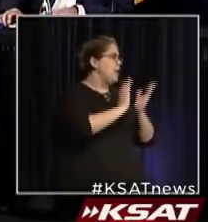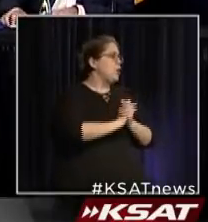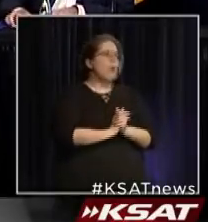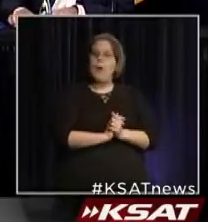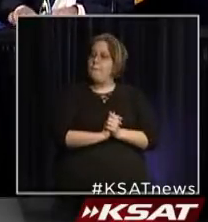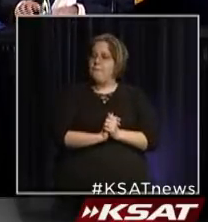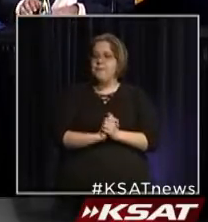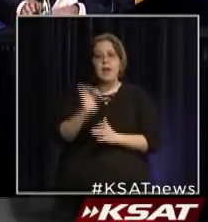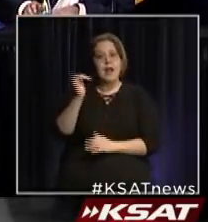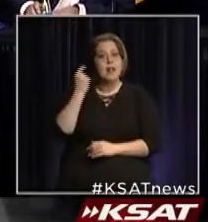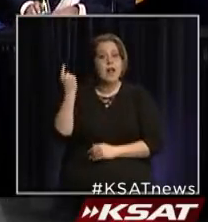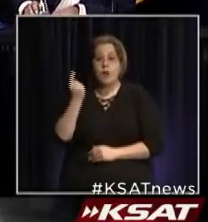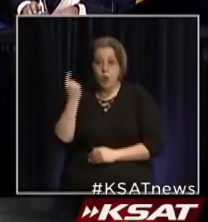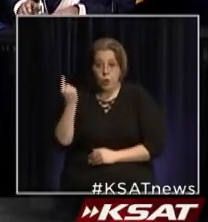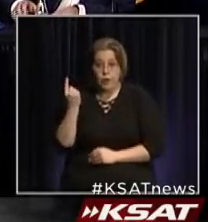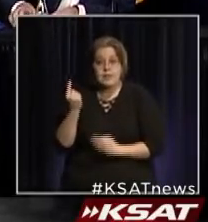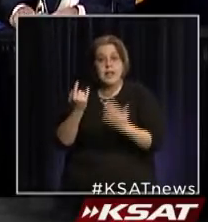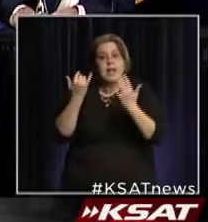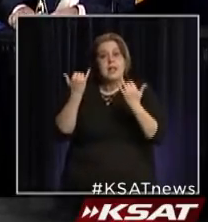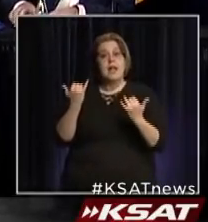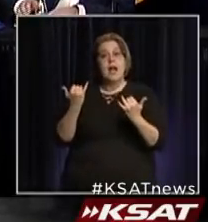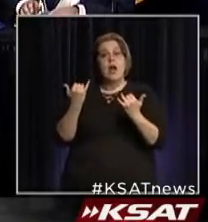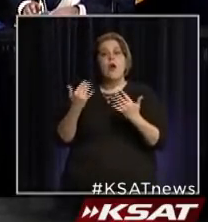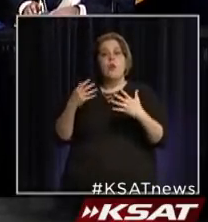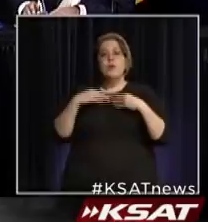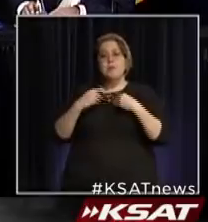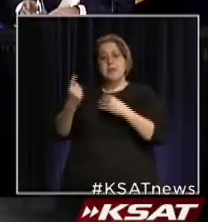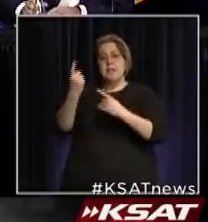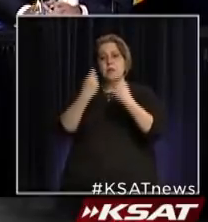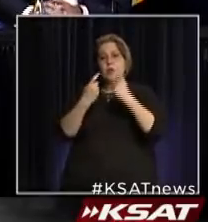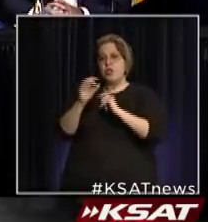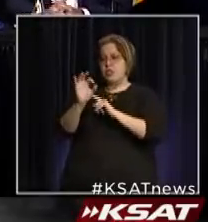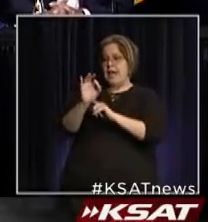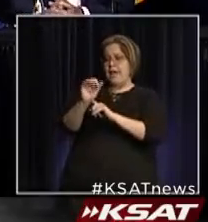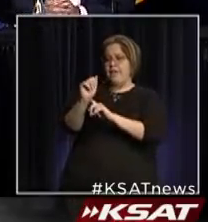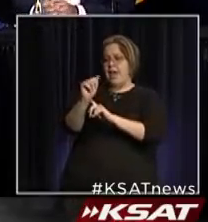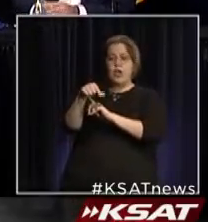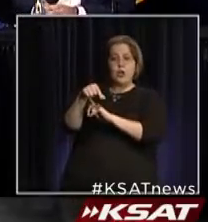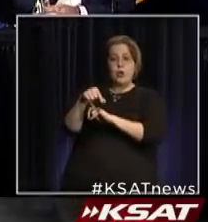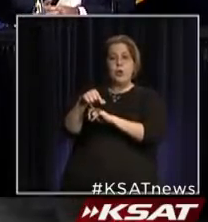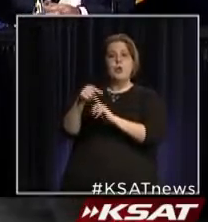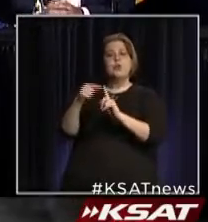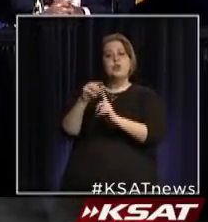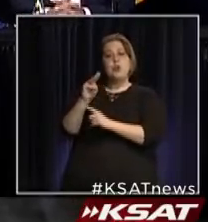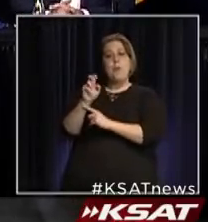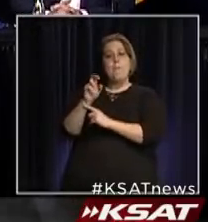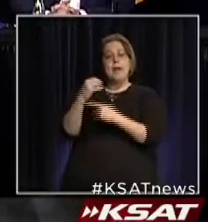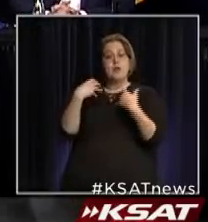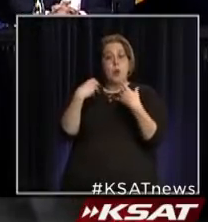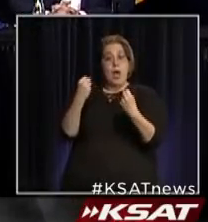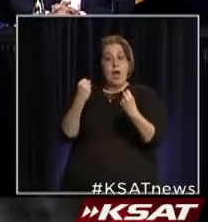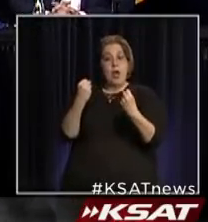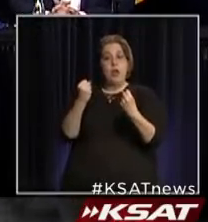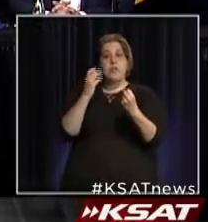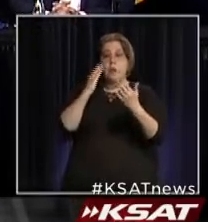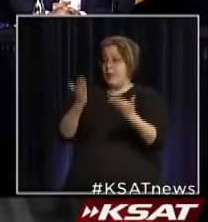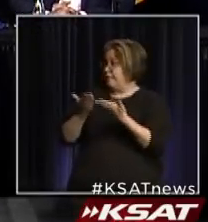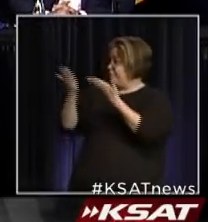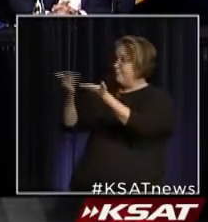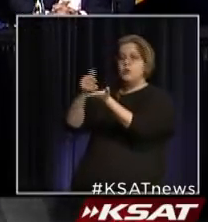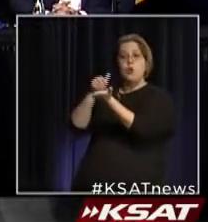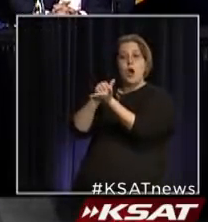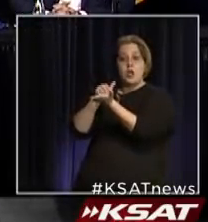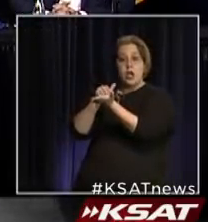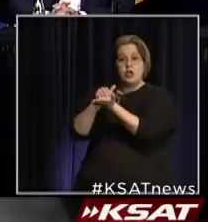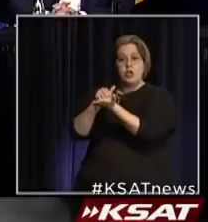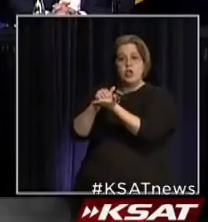And as always, we are now featuring questions frequently asked to MetroHealth, which we get to pose to our doctors right here on the air. So